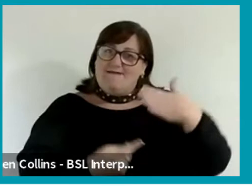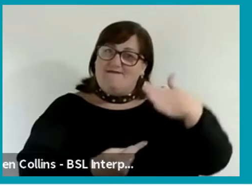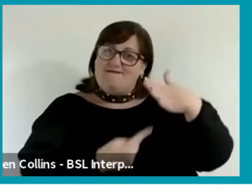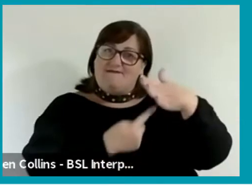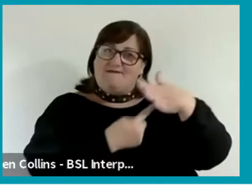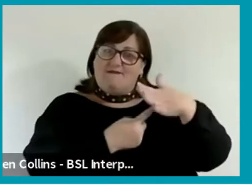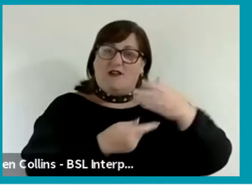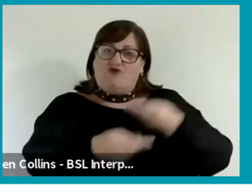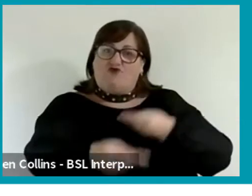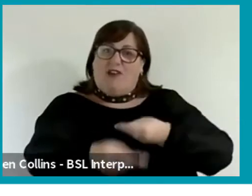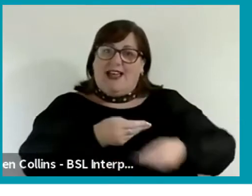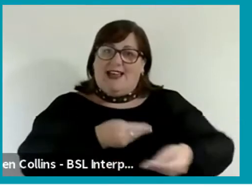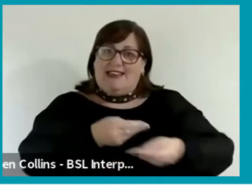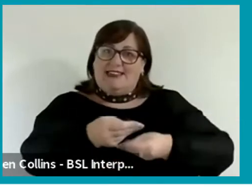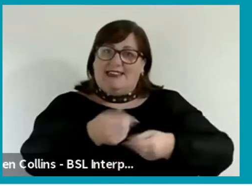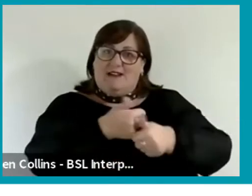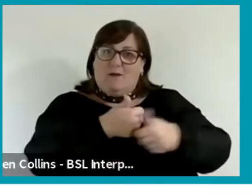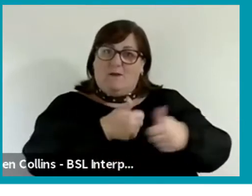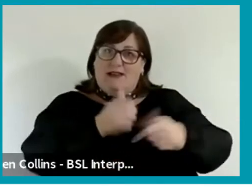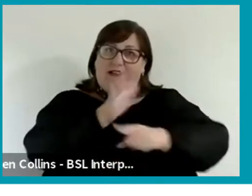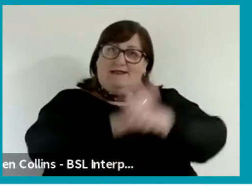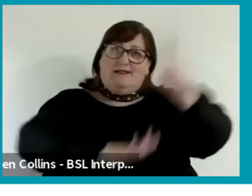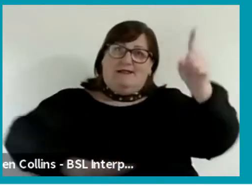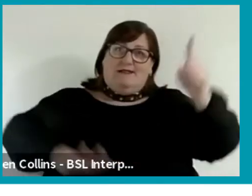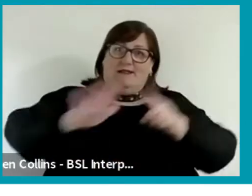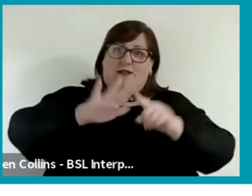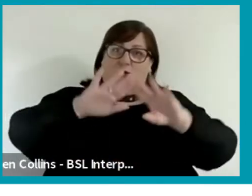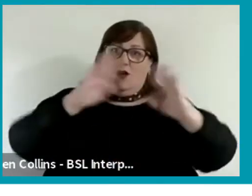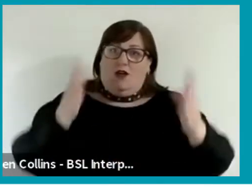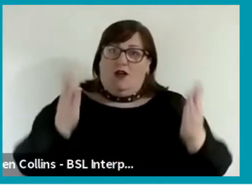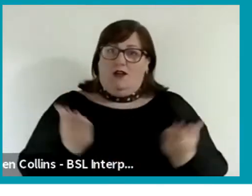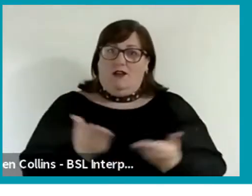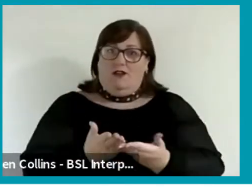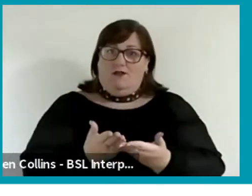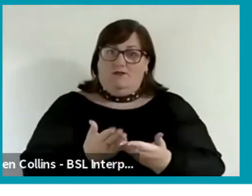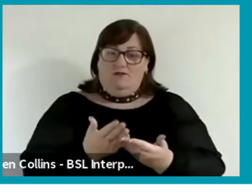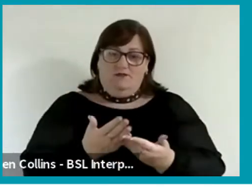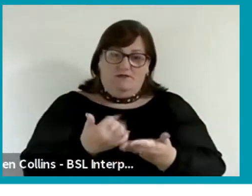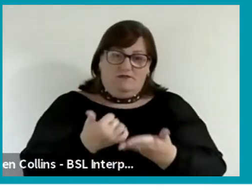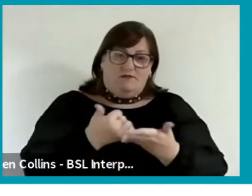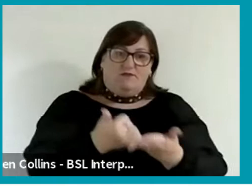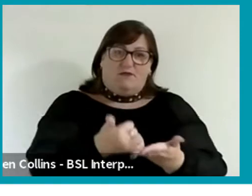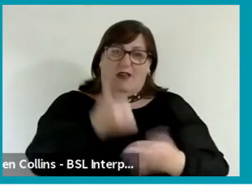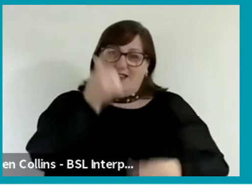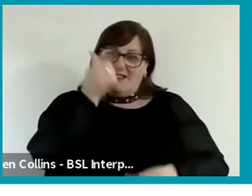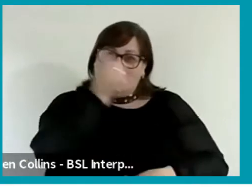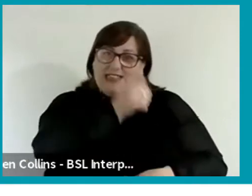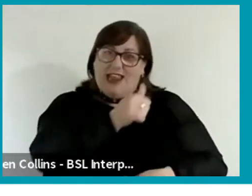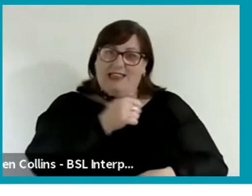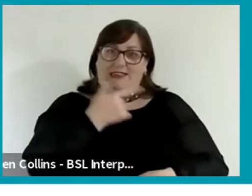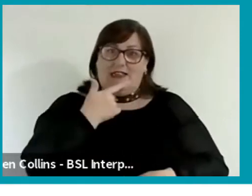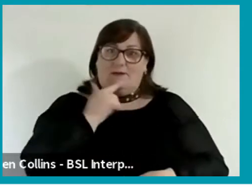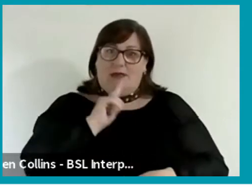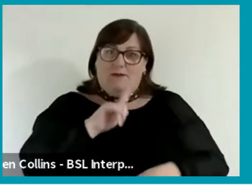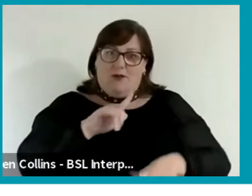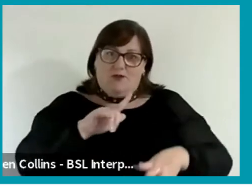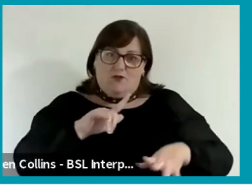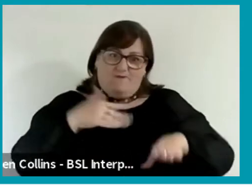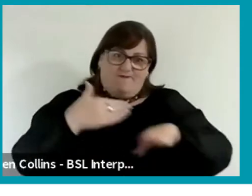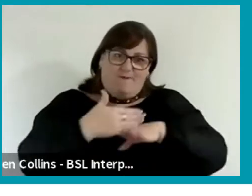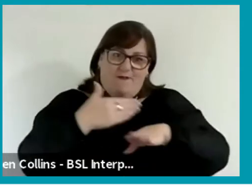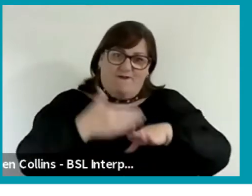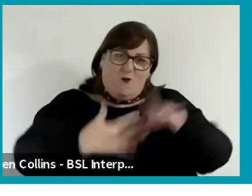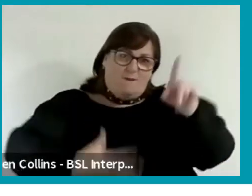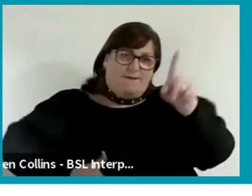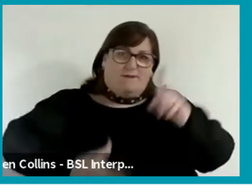and developing talented people and helping them to perform at their maximum and fulfill their potential. So